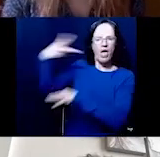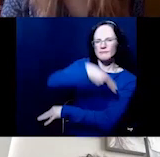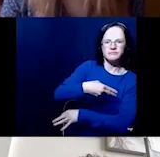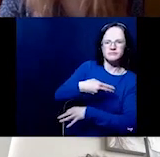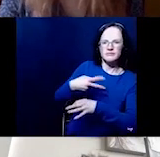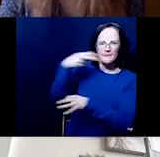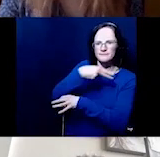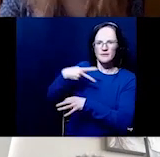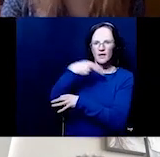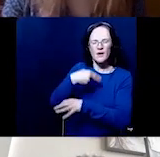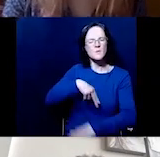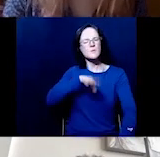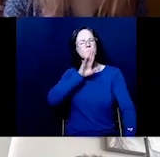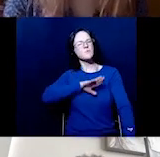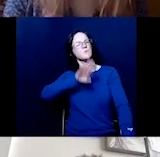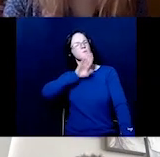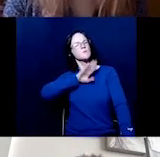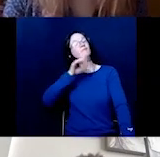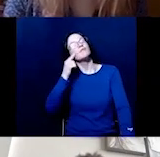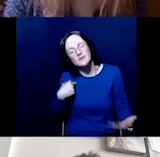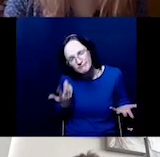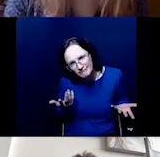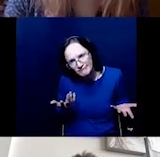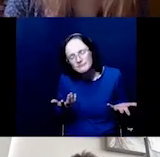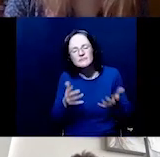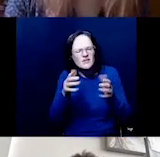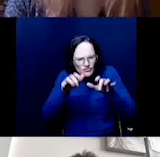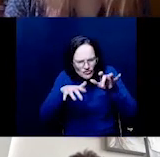So yeah, I'm gonna check the chat quick. Okay.